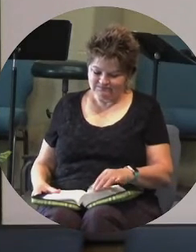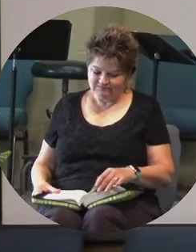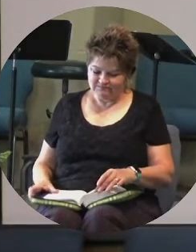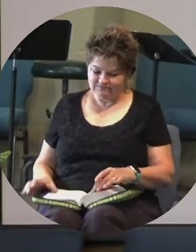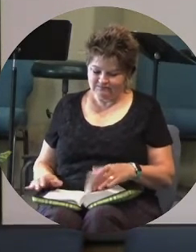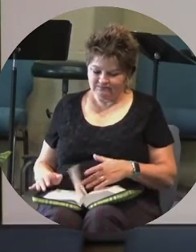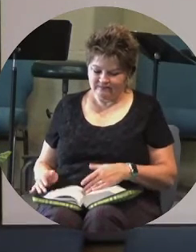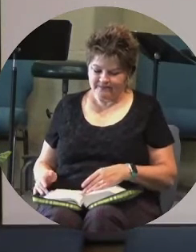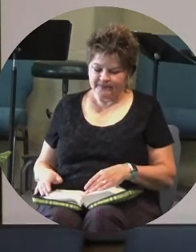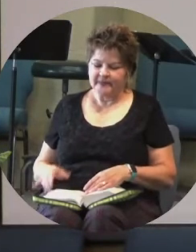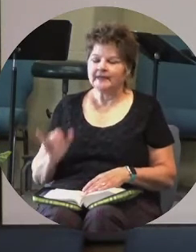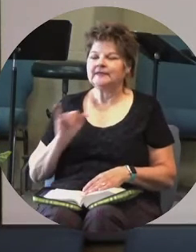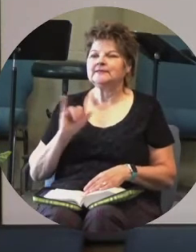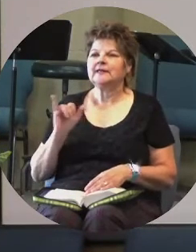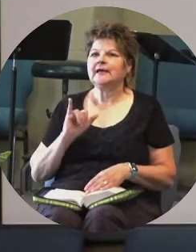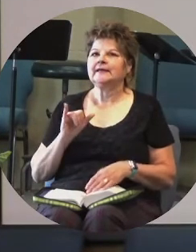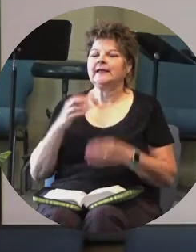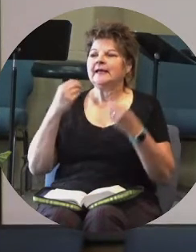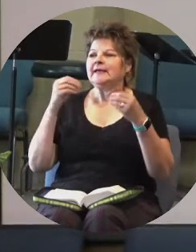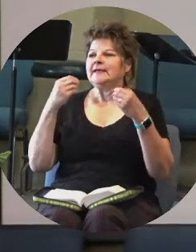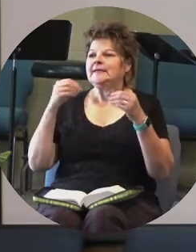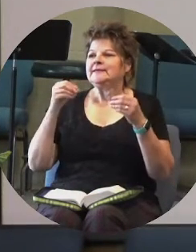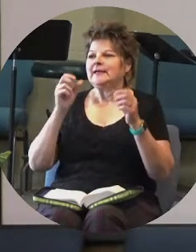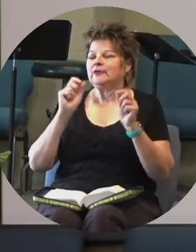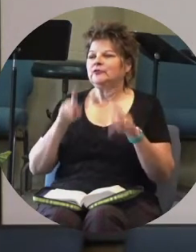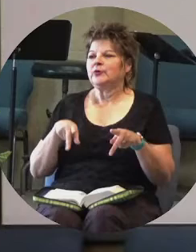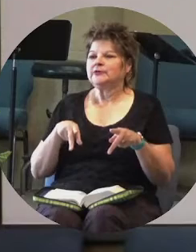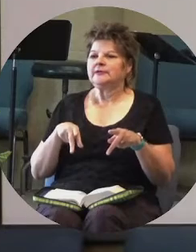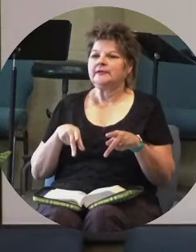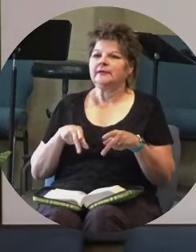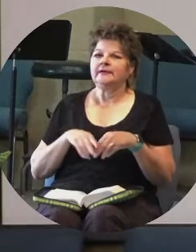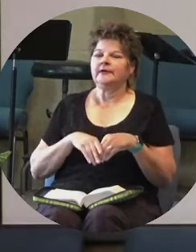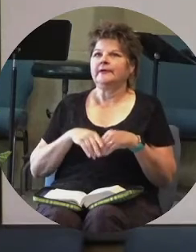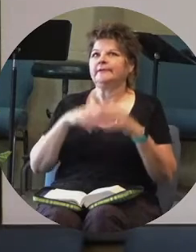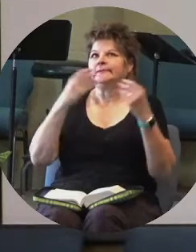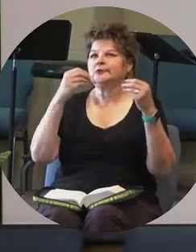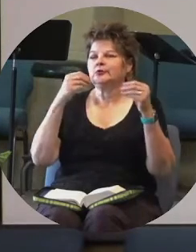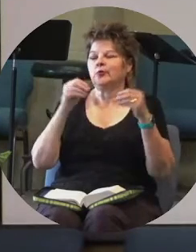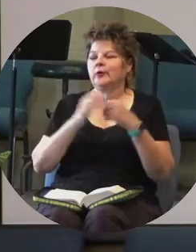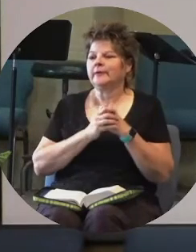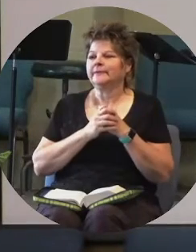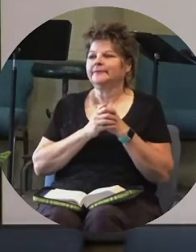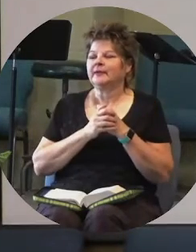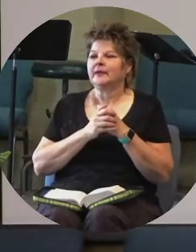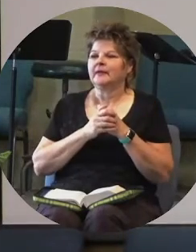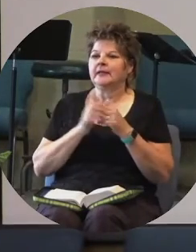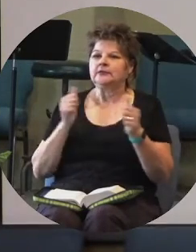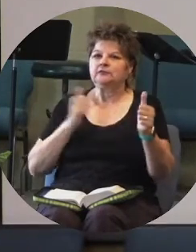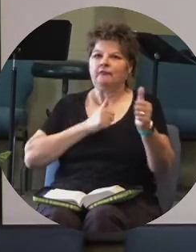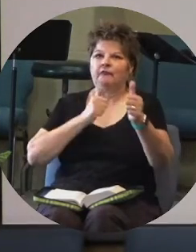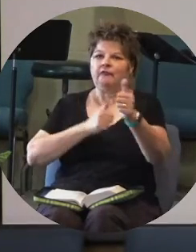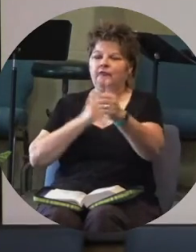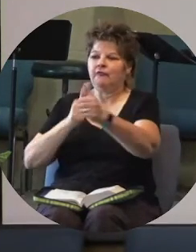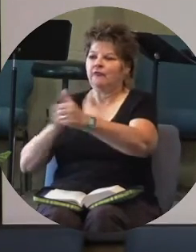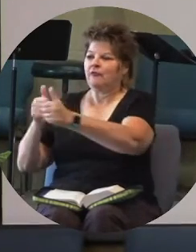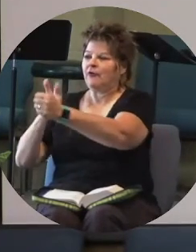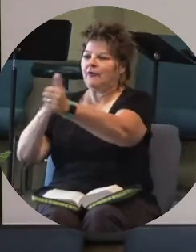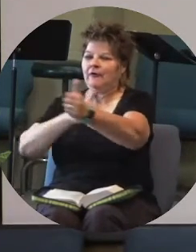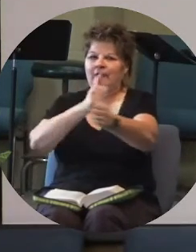It's kind of like that salesman sometimes. You're in Best Buy or whatever. It's one of the stores, and they just follow you around, and